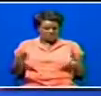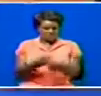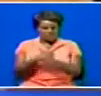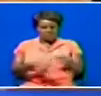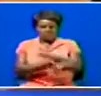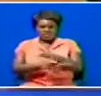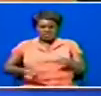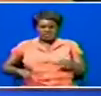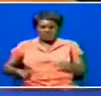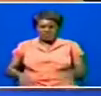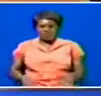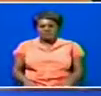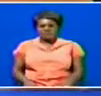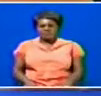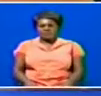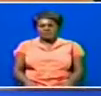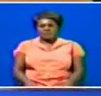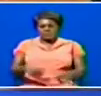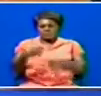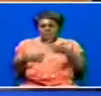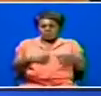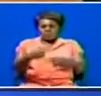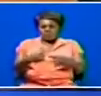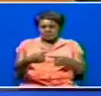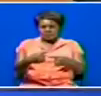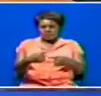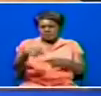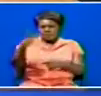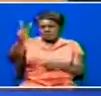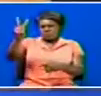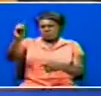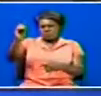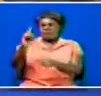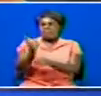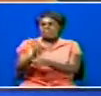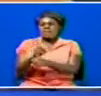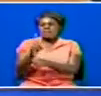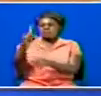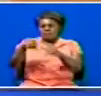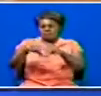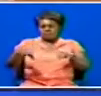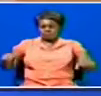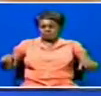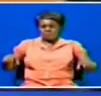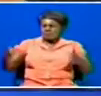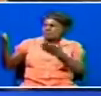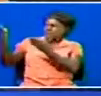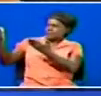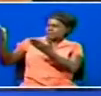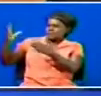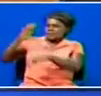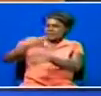with the other timber products. The process, which takes about 20 minutes per pole, has these employees making